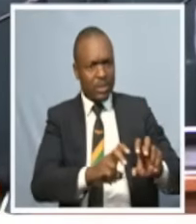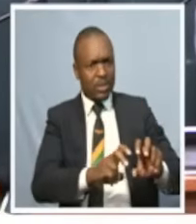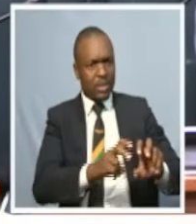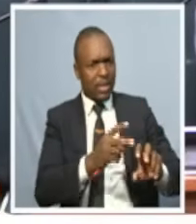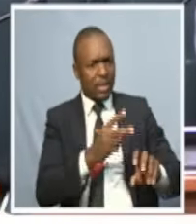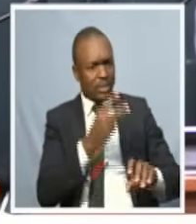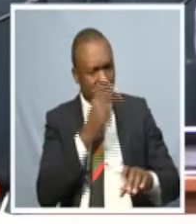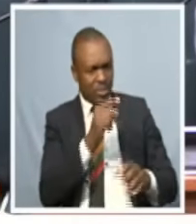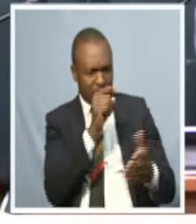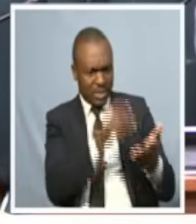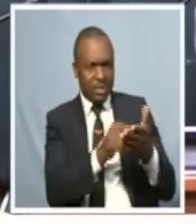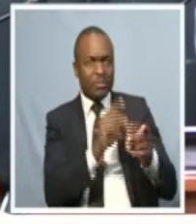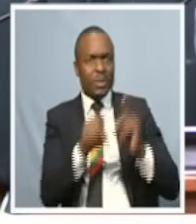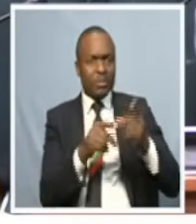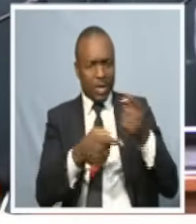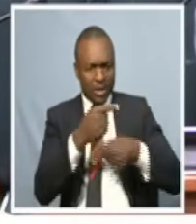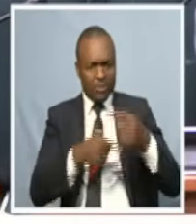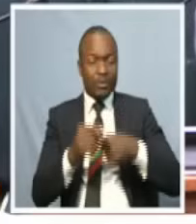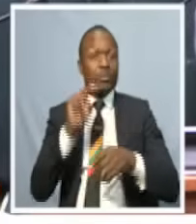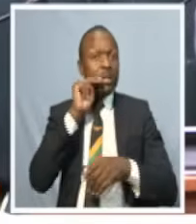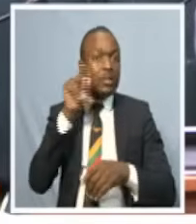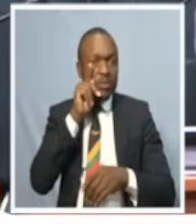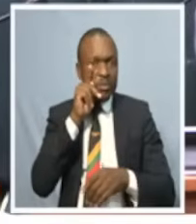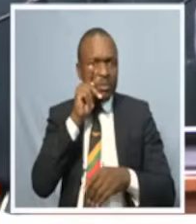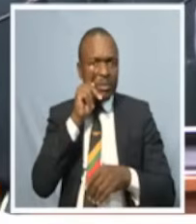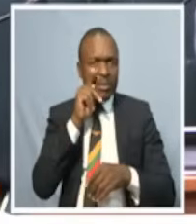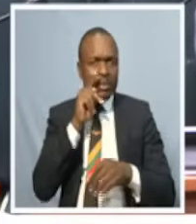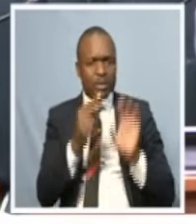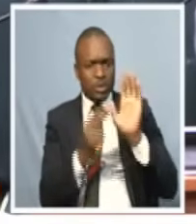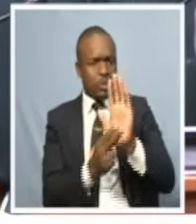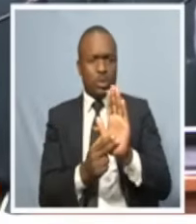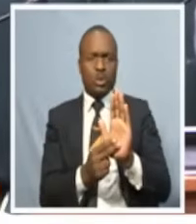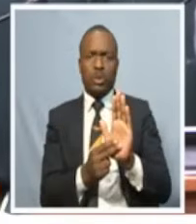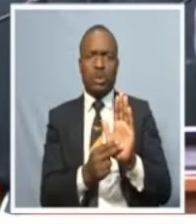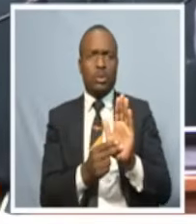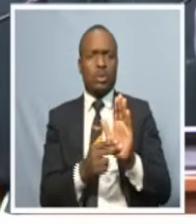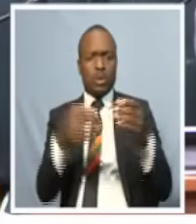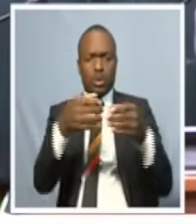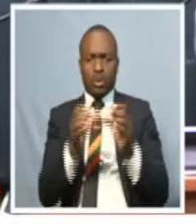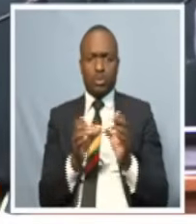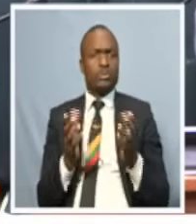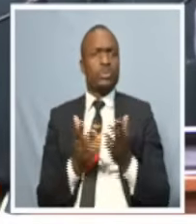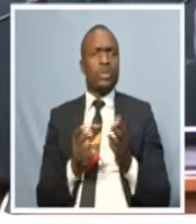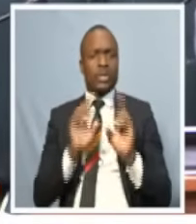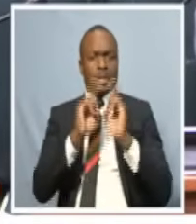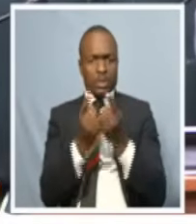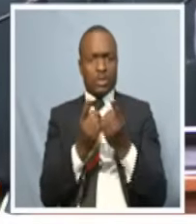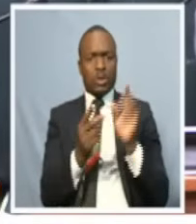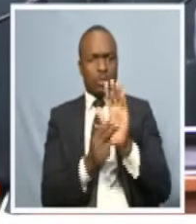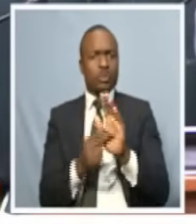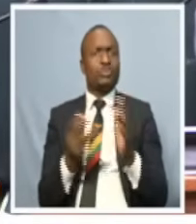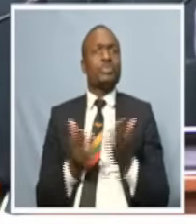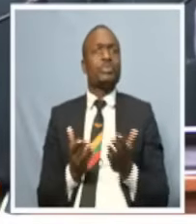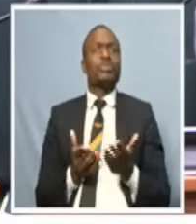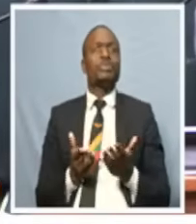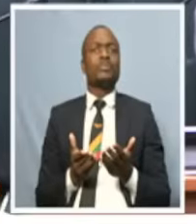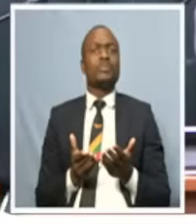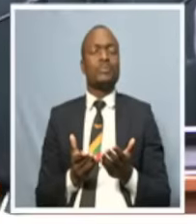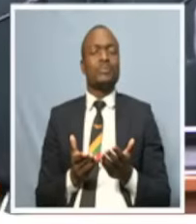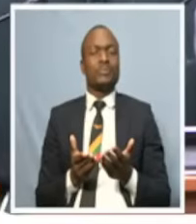Nakonde. There's nothing that indicates that the constituency, the district, there's